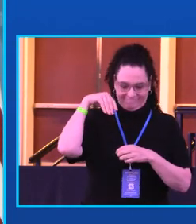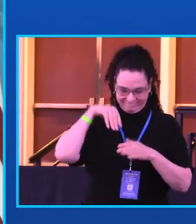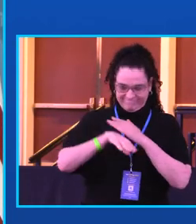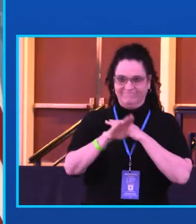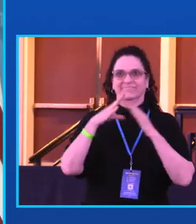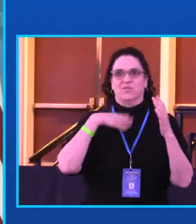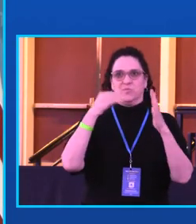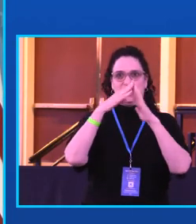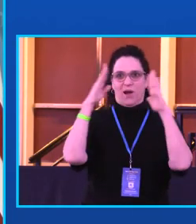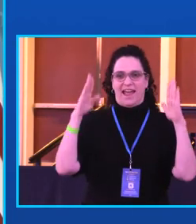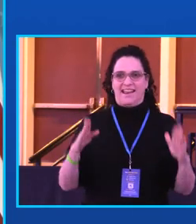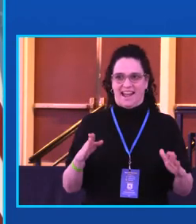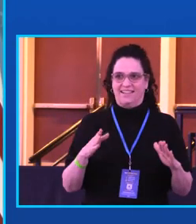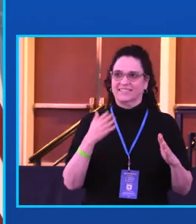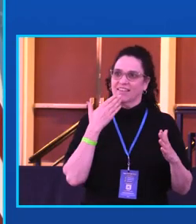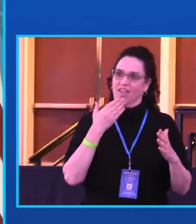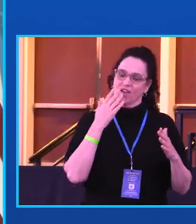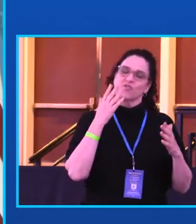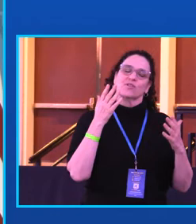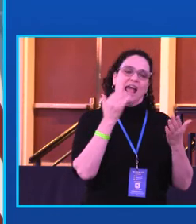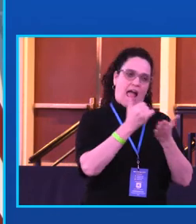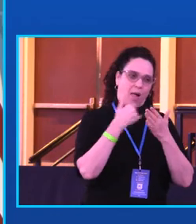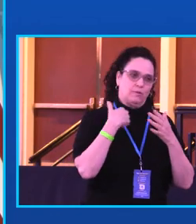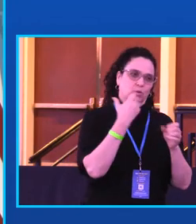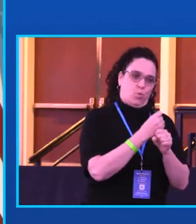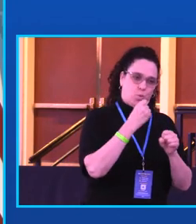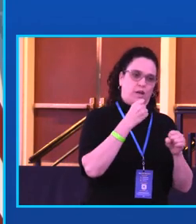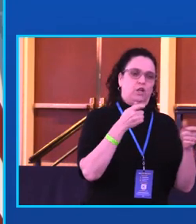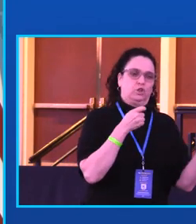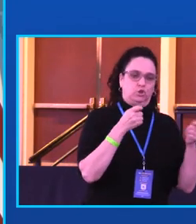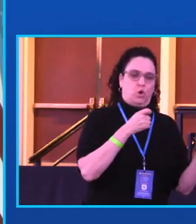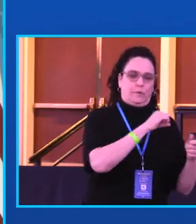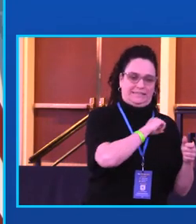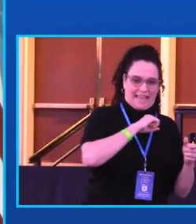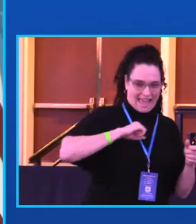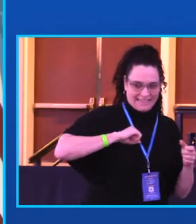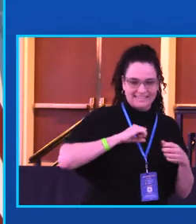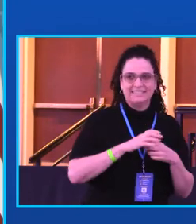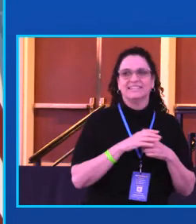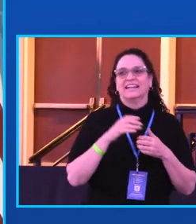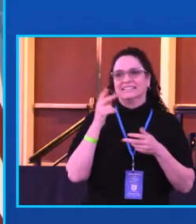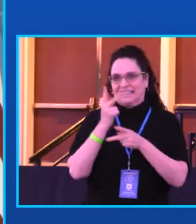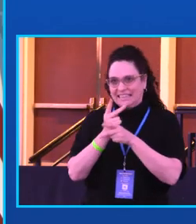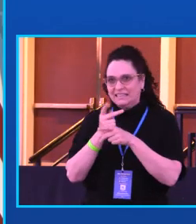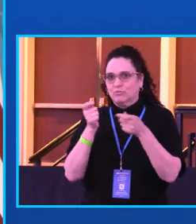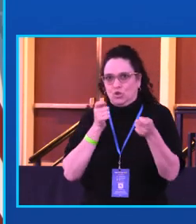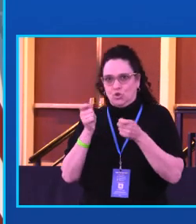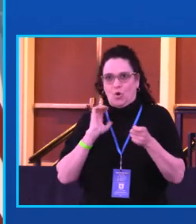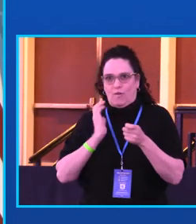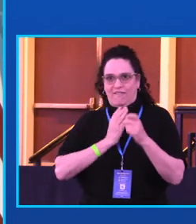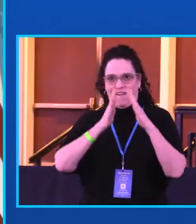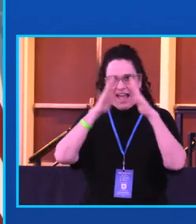And to win control of the Senate and to keep control of the House.